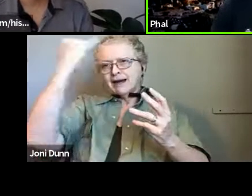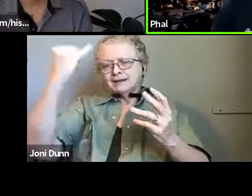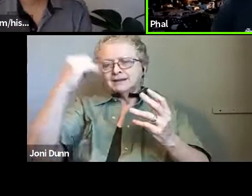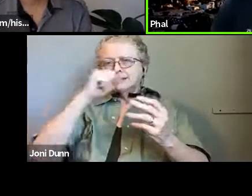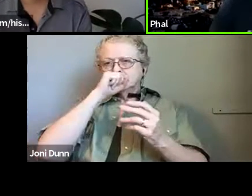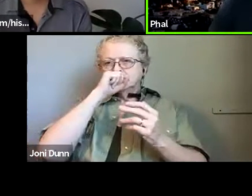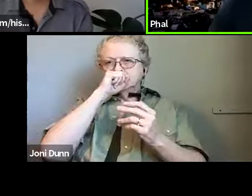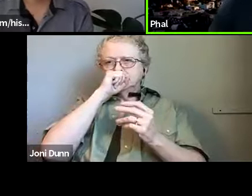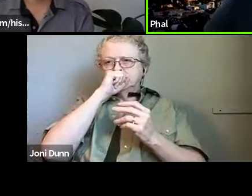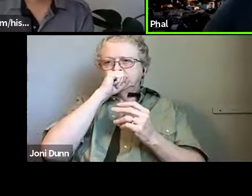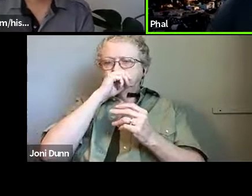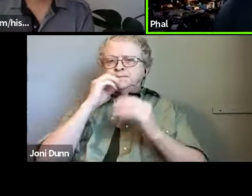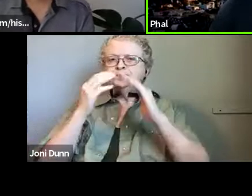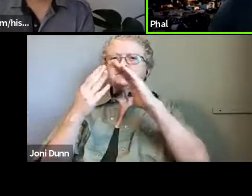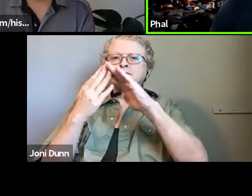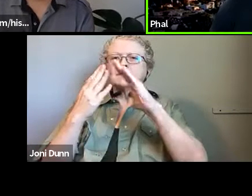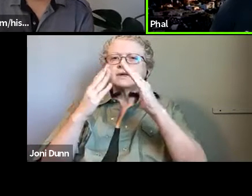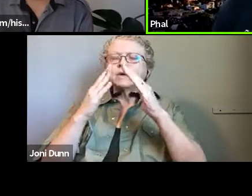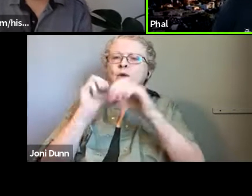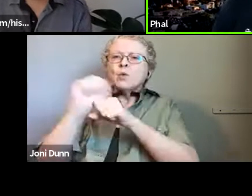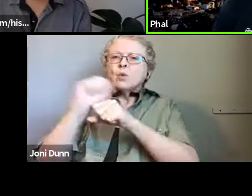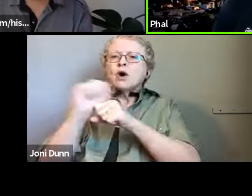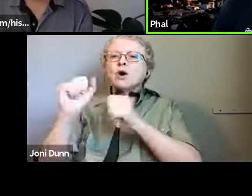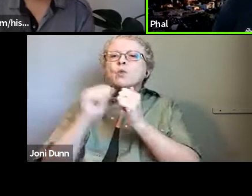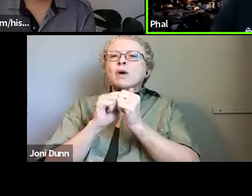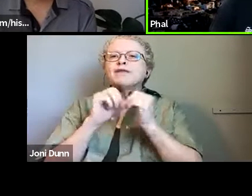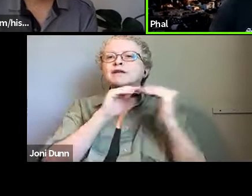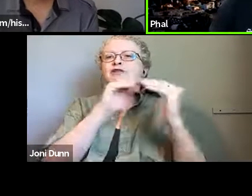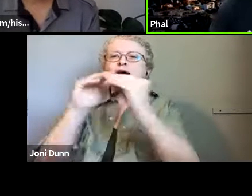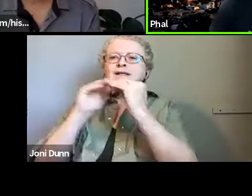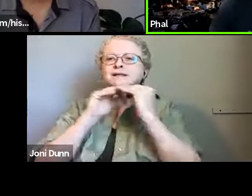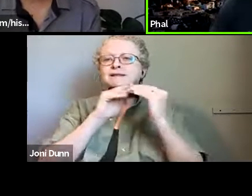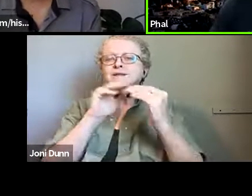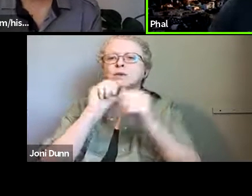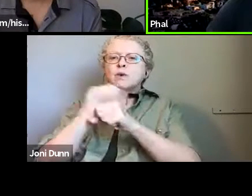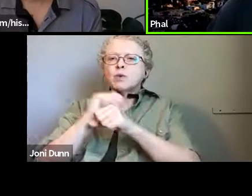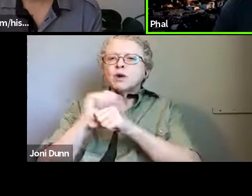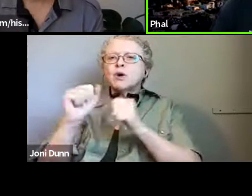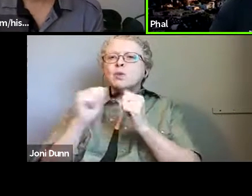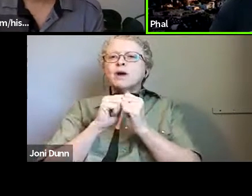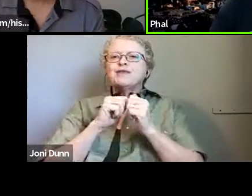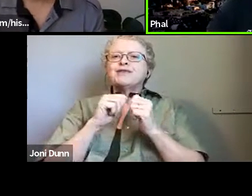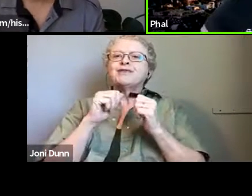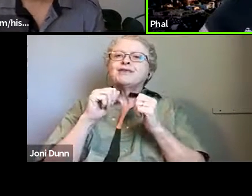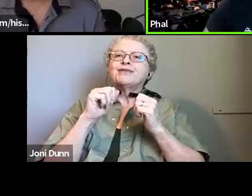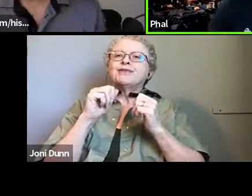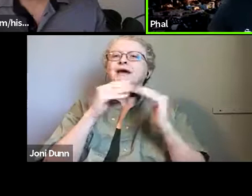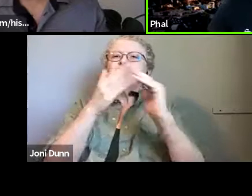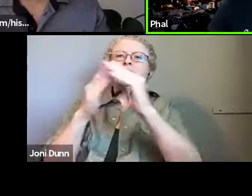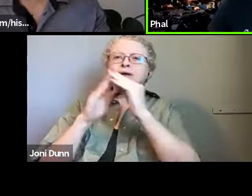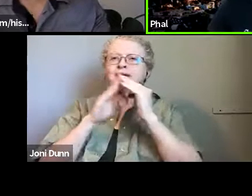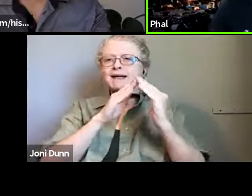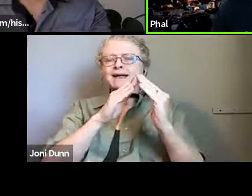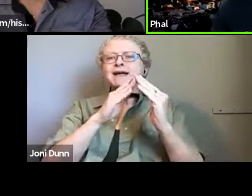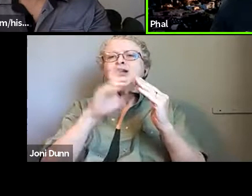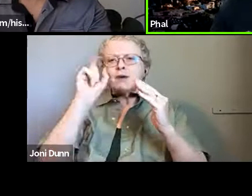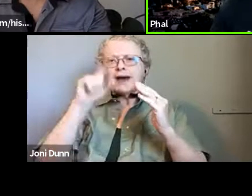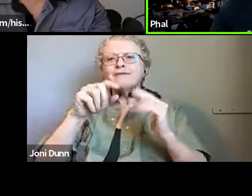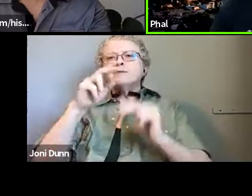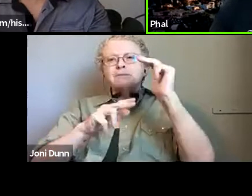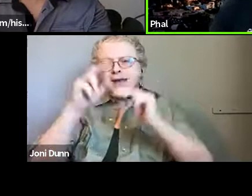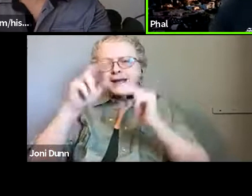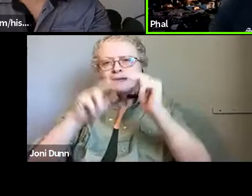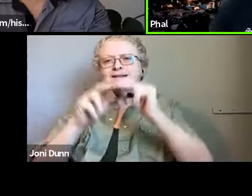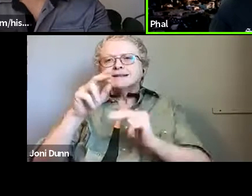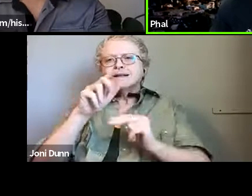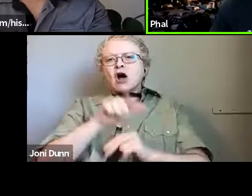of work around transformative justice. We do a lot of work around community alternatives to 911. You know, you have to build these alternatives because